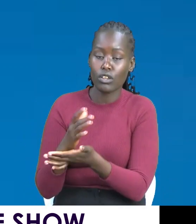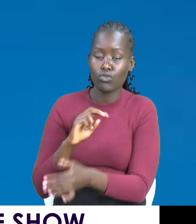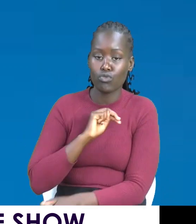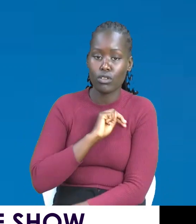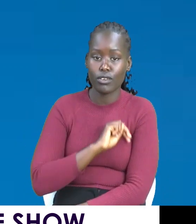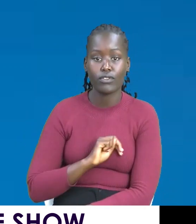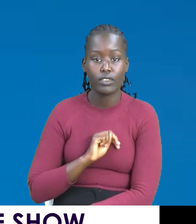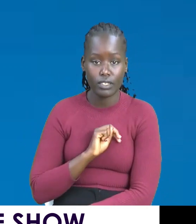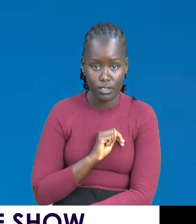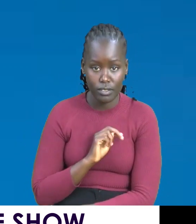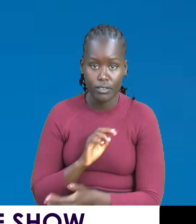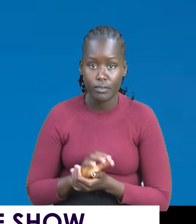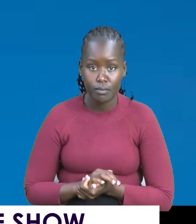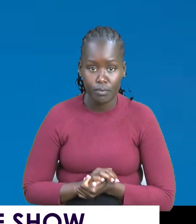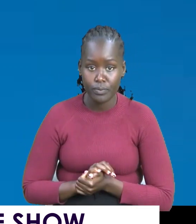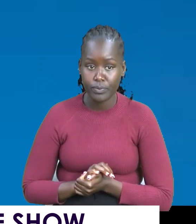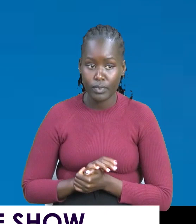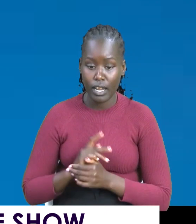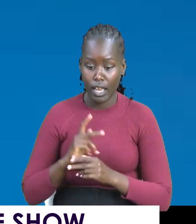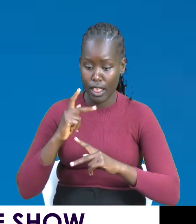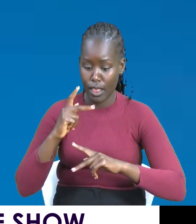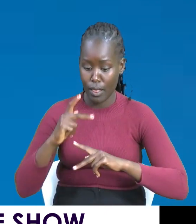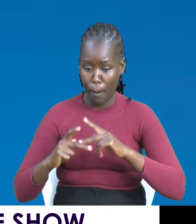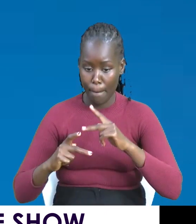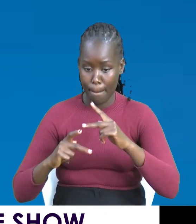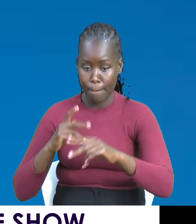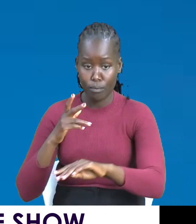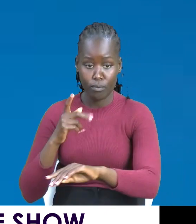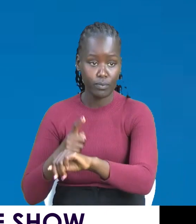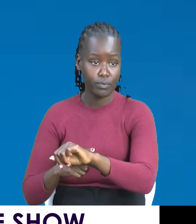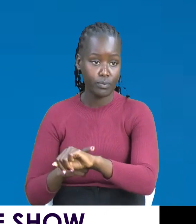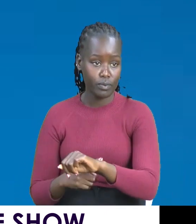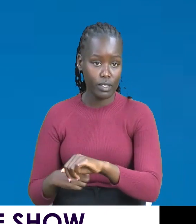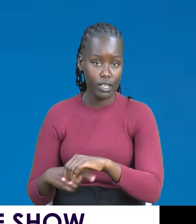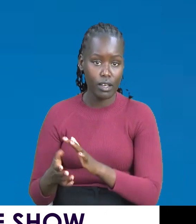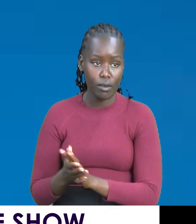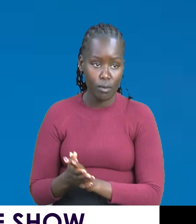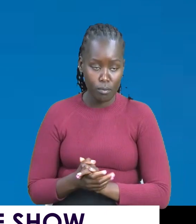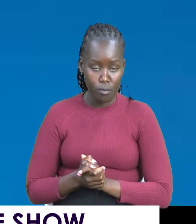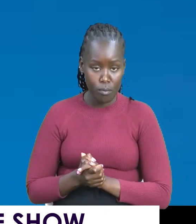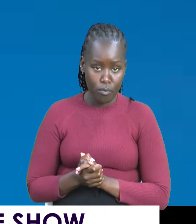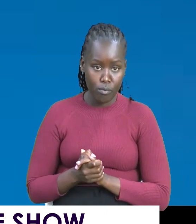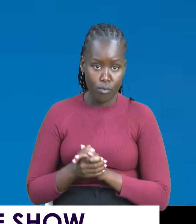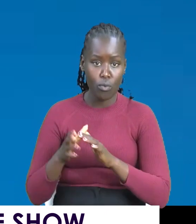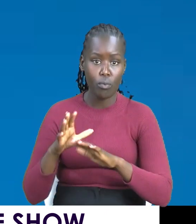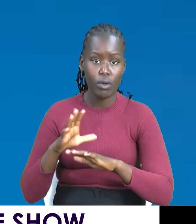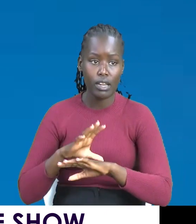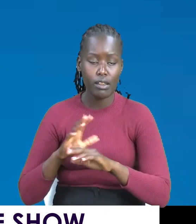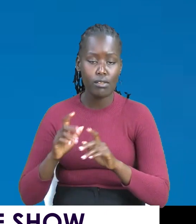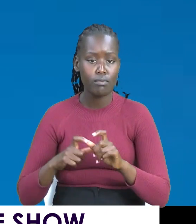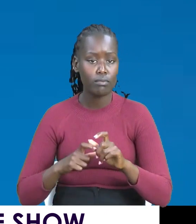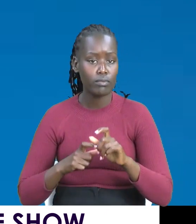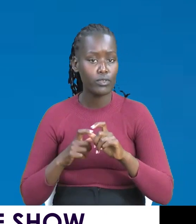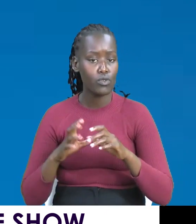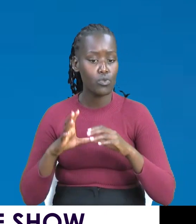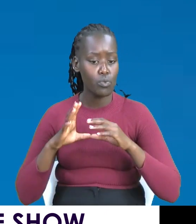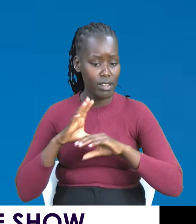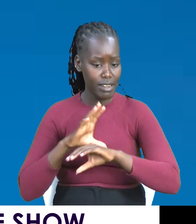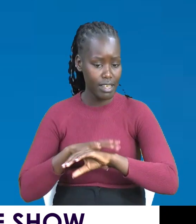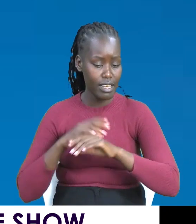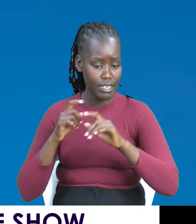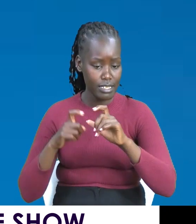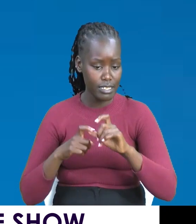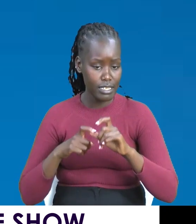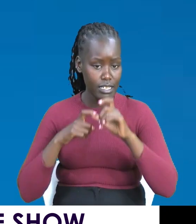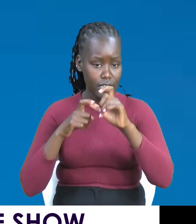nature. In the process of time, you will be vindicated. You will be rewarded. I'm